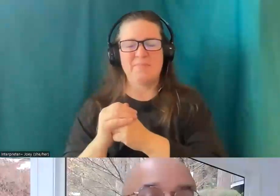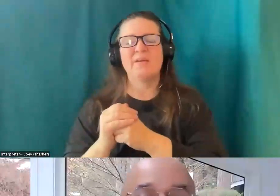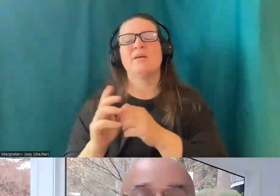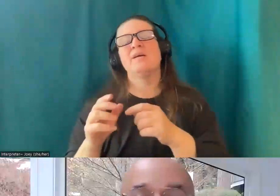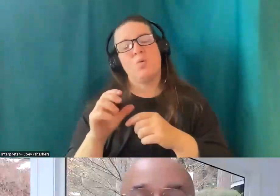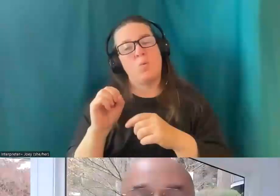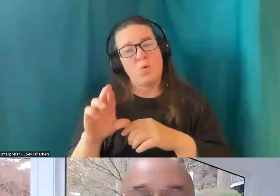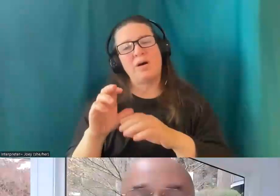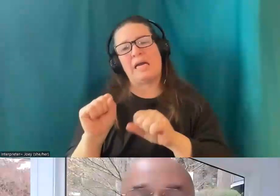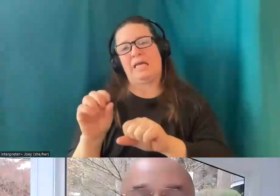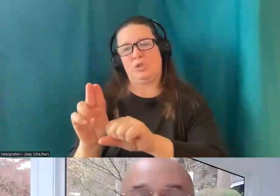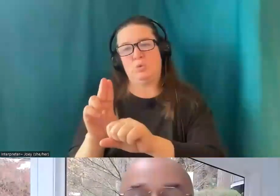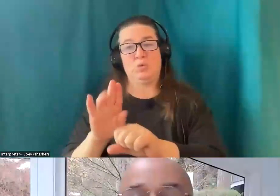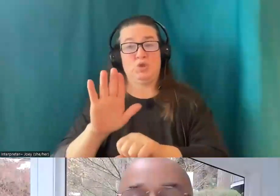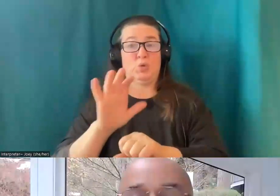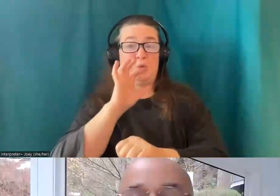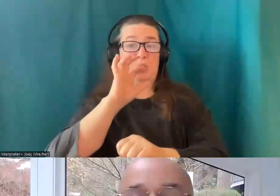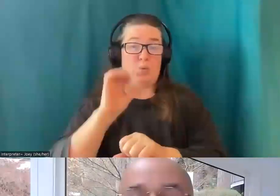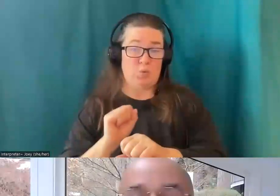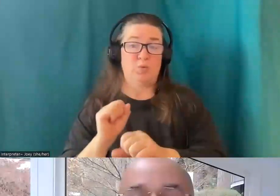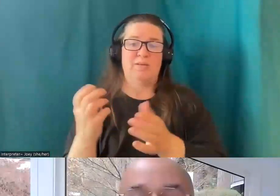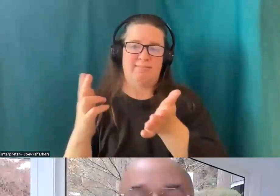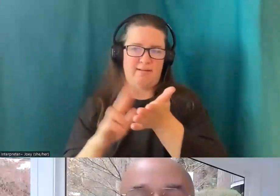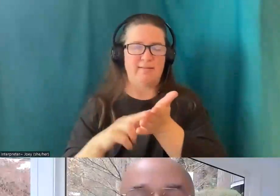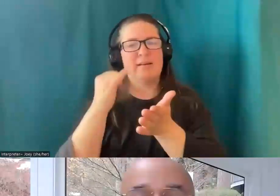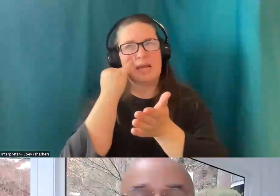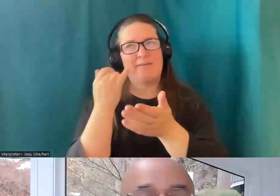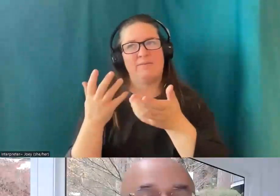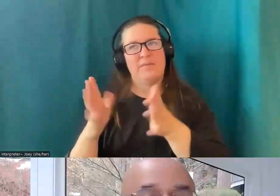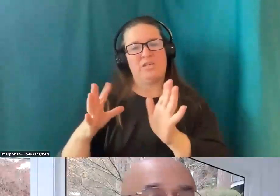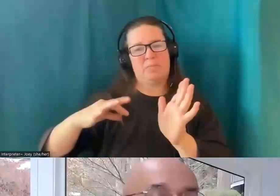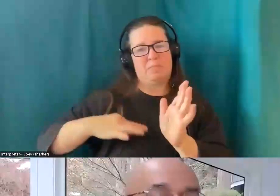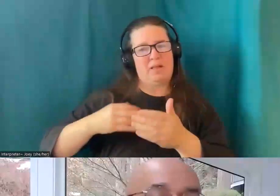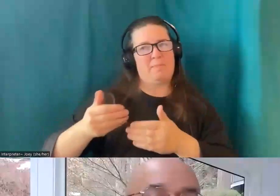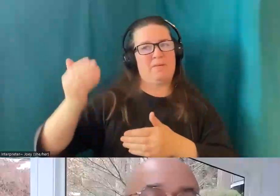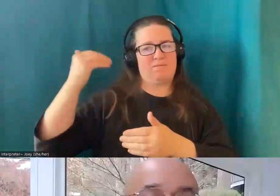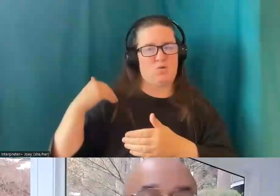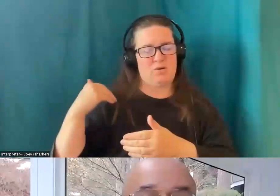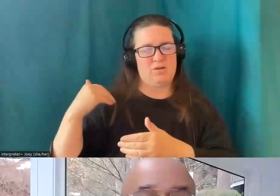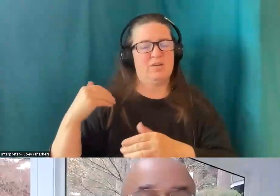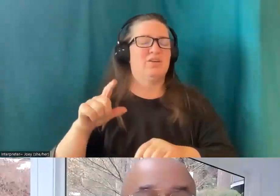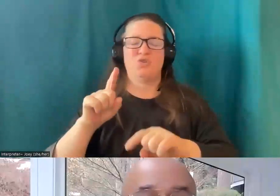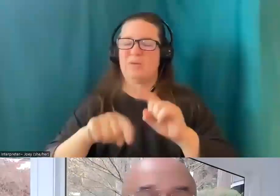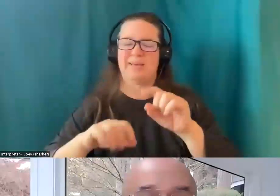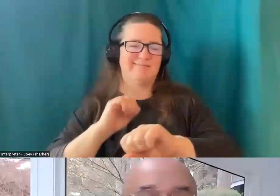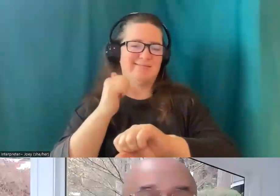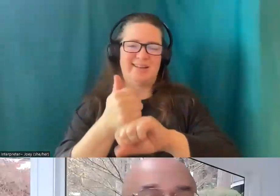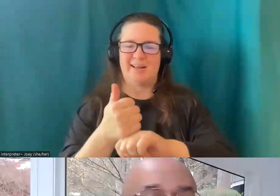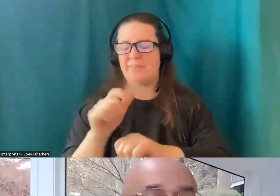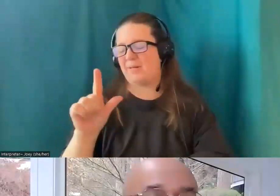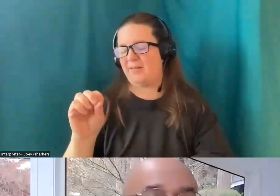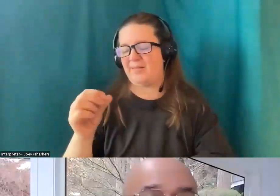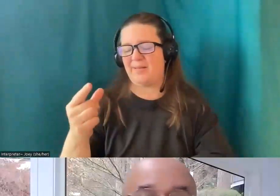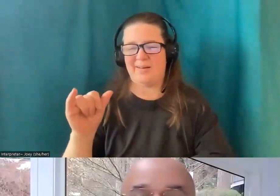before. But there is no way to access the application before January 4th. To reiterate, we do have a PDF of